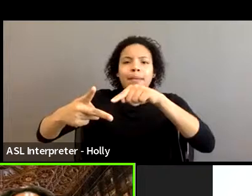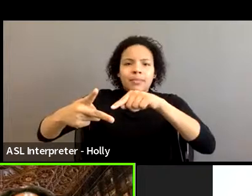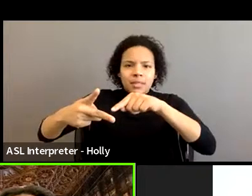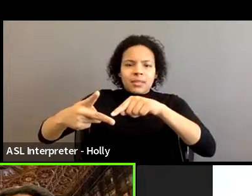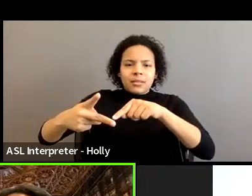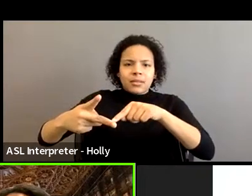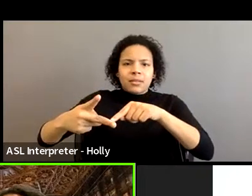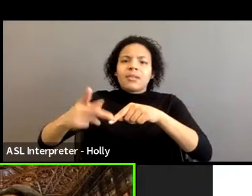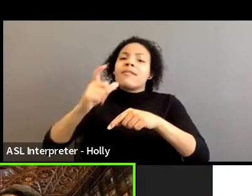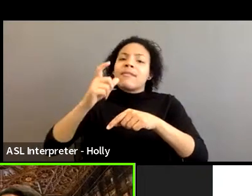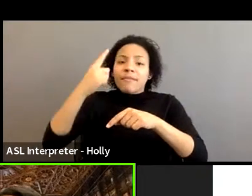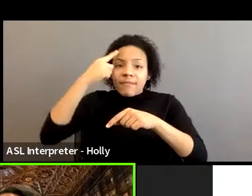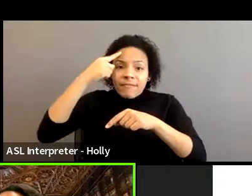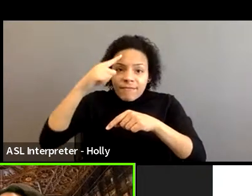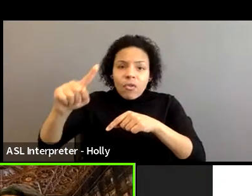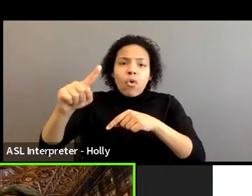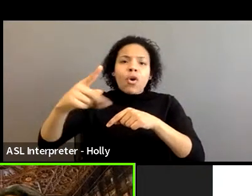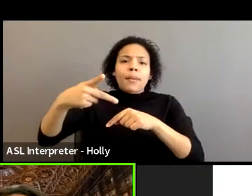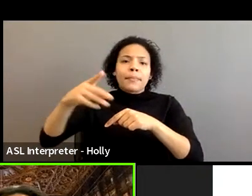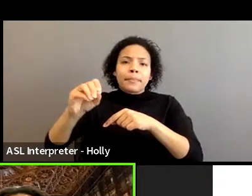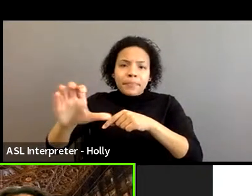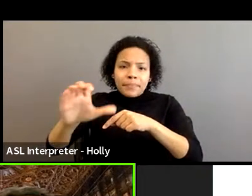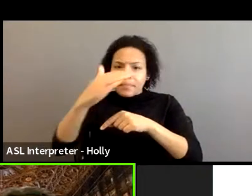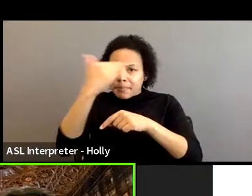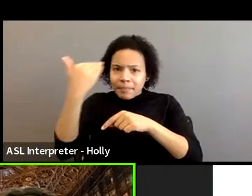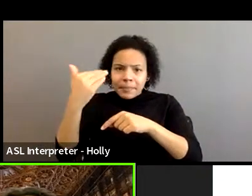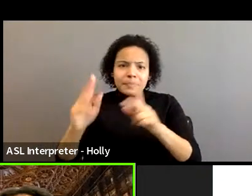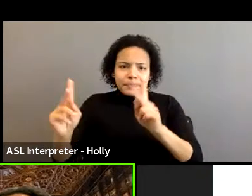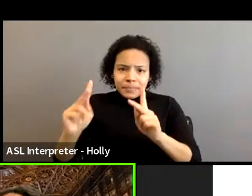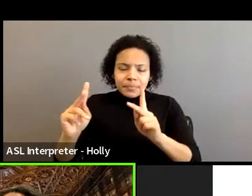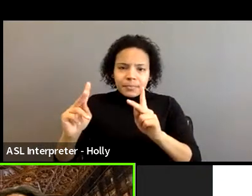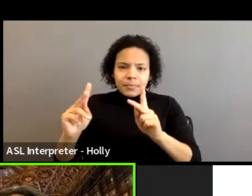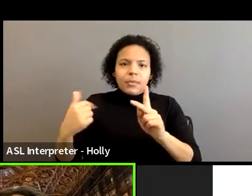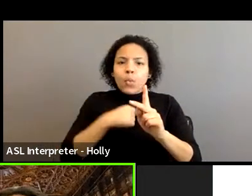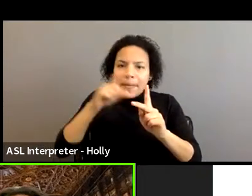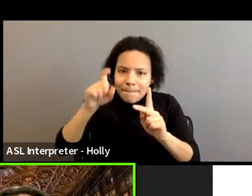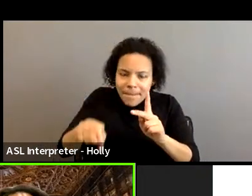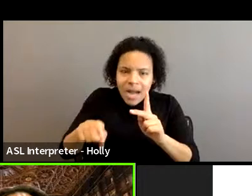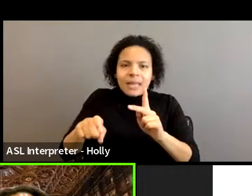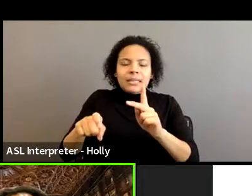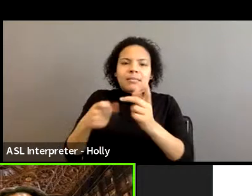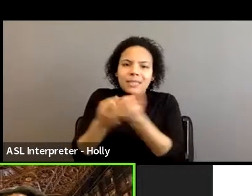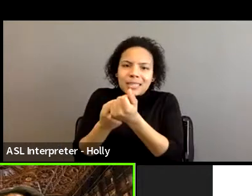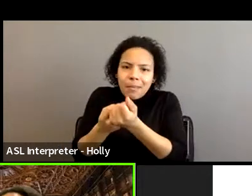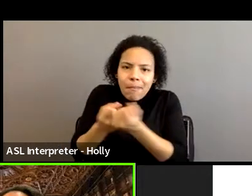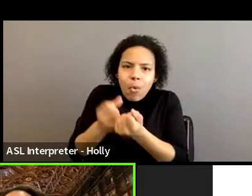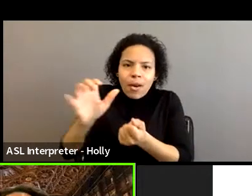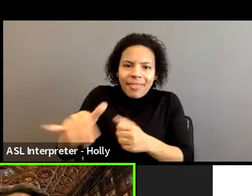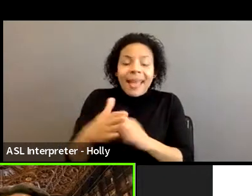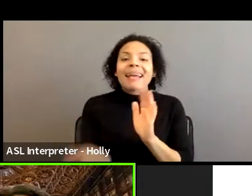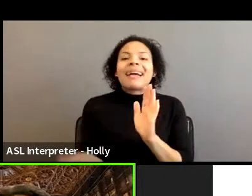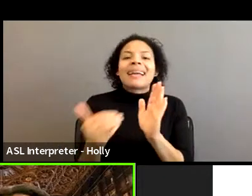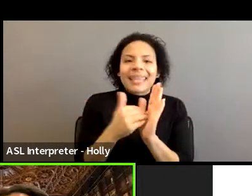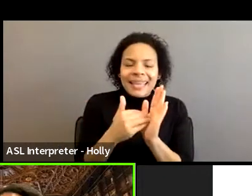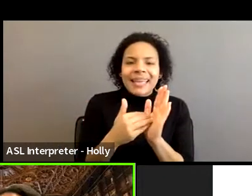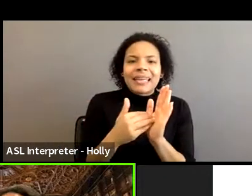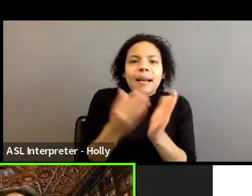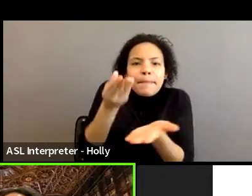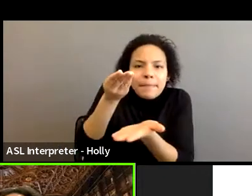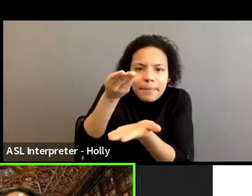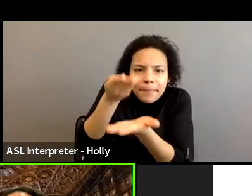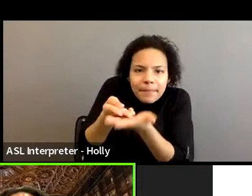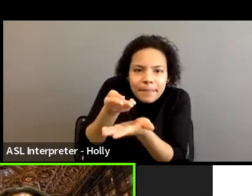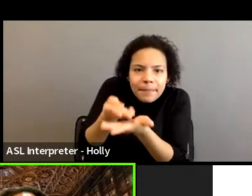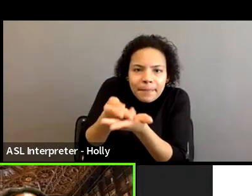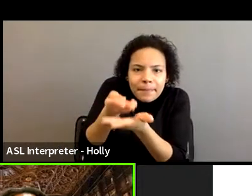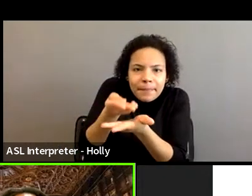we are not willing to make that commitment, that tangible commitment in funding, again, I will say it, funding, not just